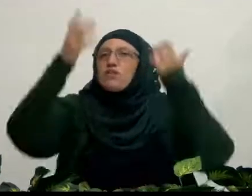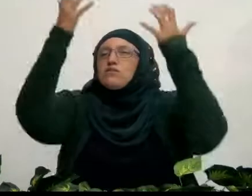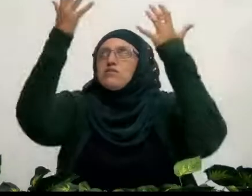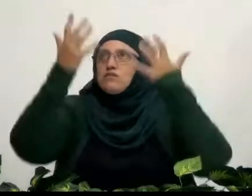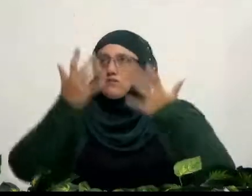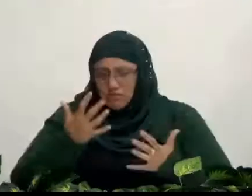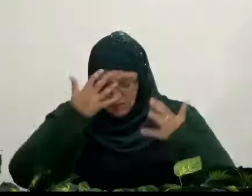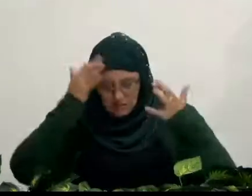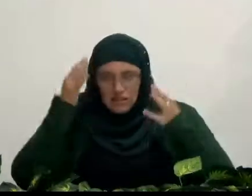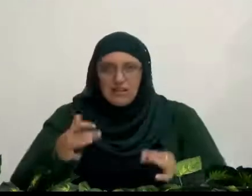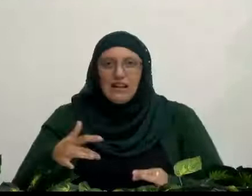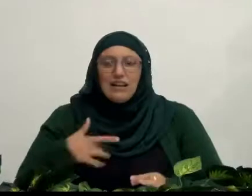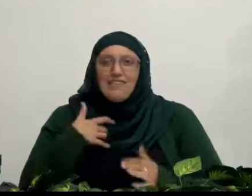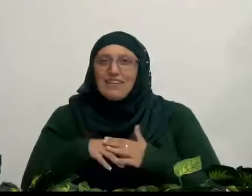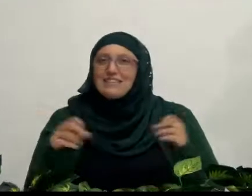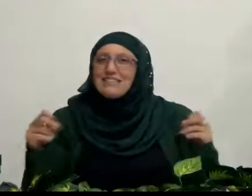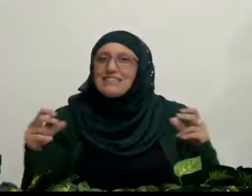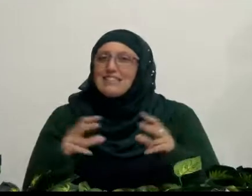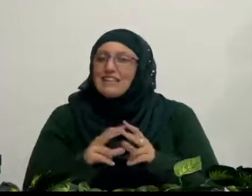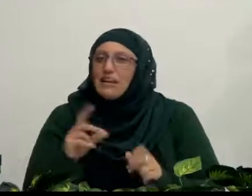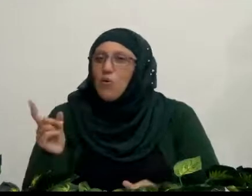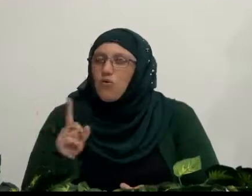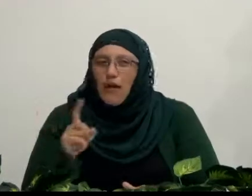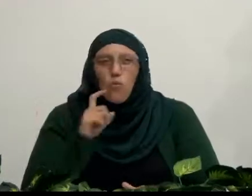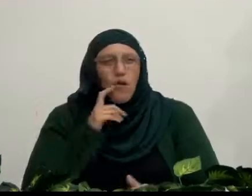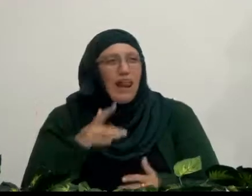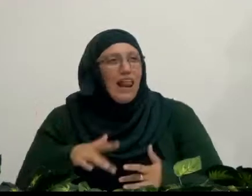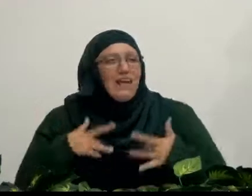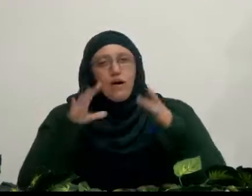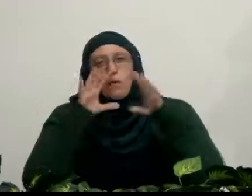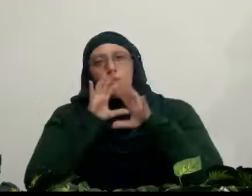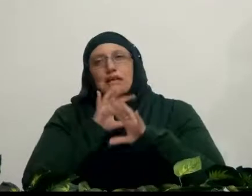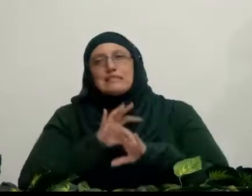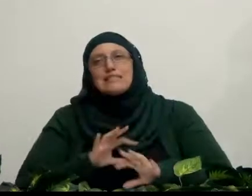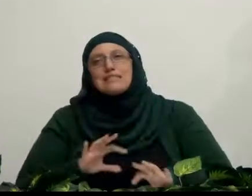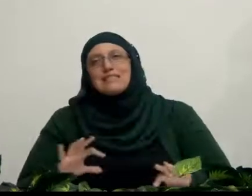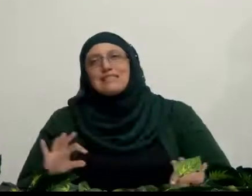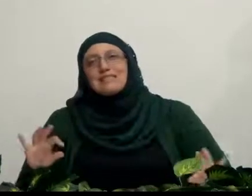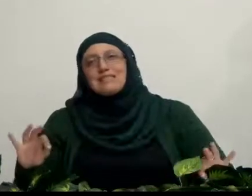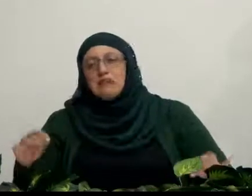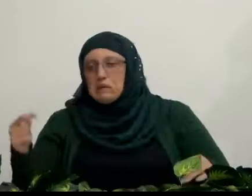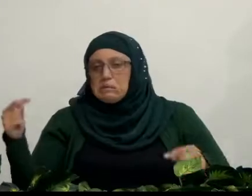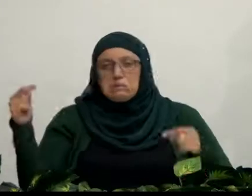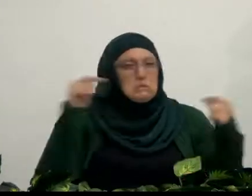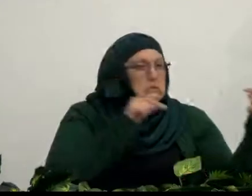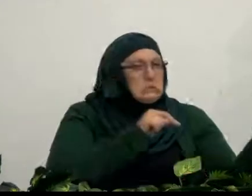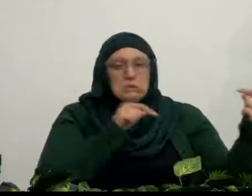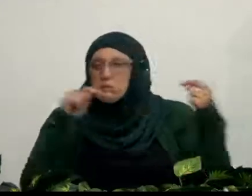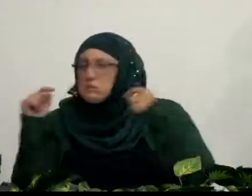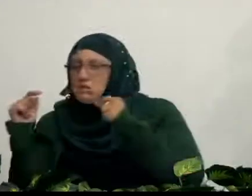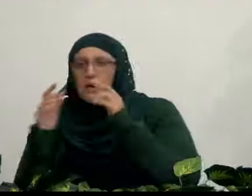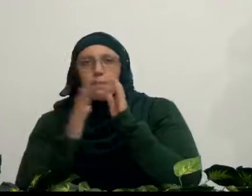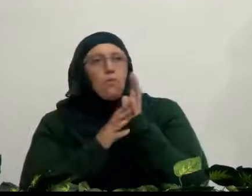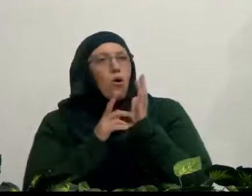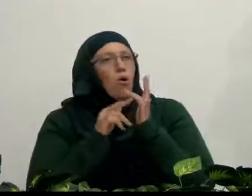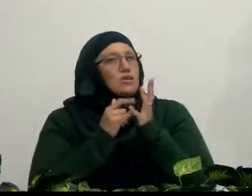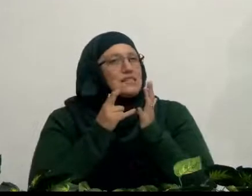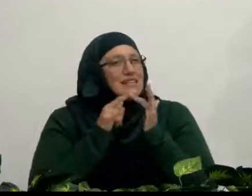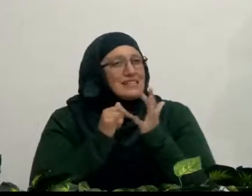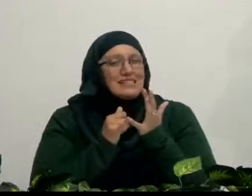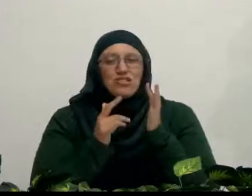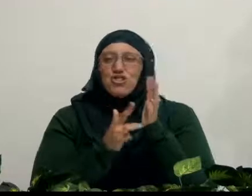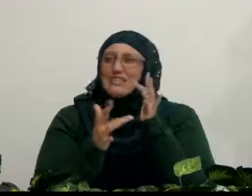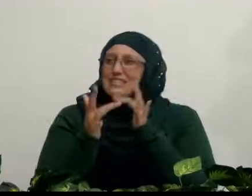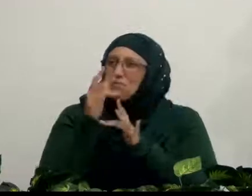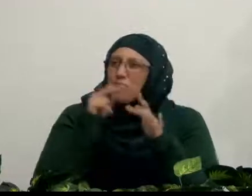they are going to live harmoniously, 100%. No difference between Moses, Jesus, Prophet Muhammad,